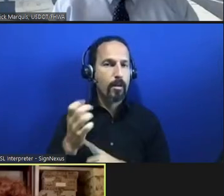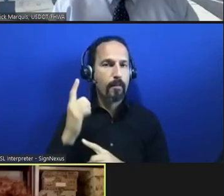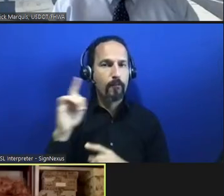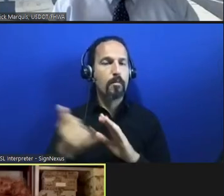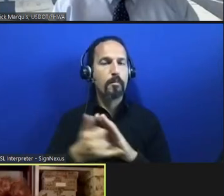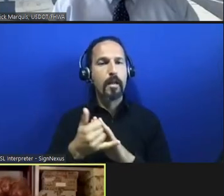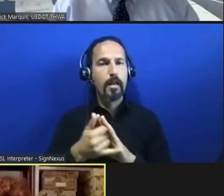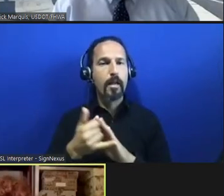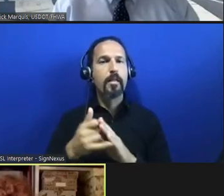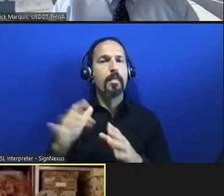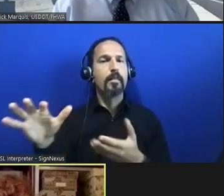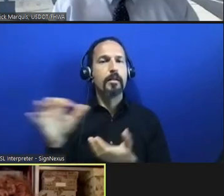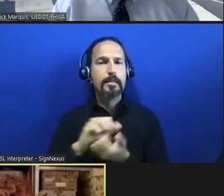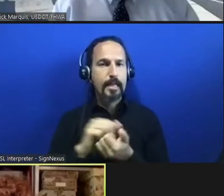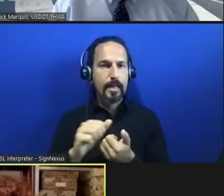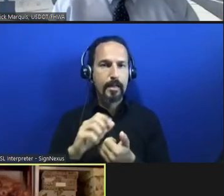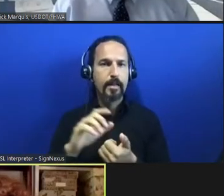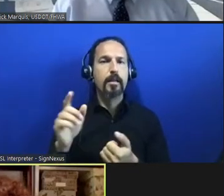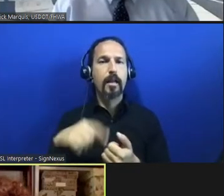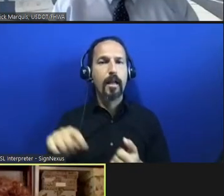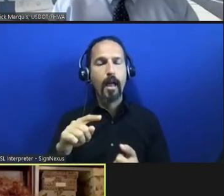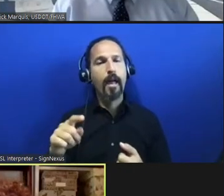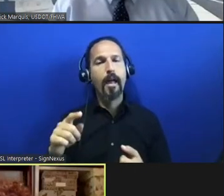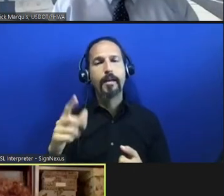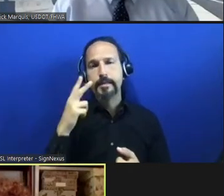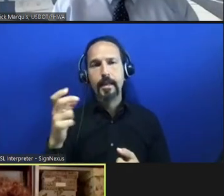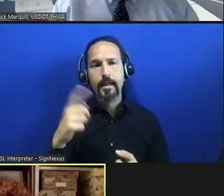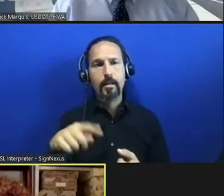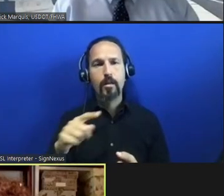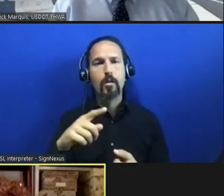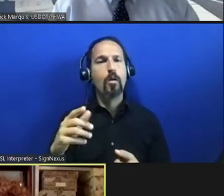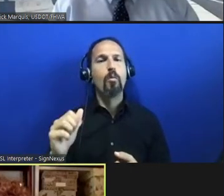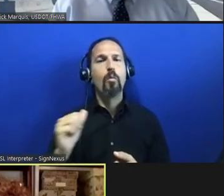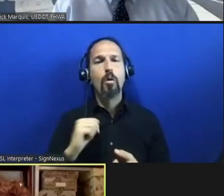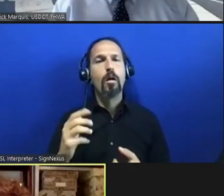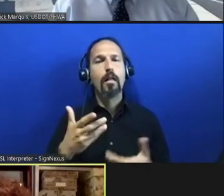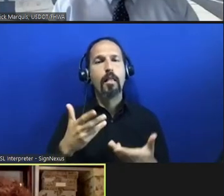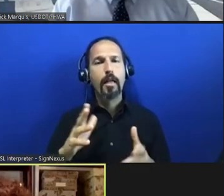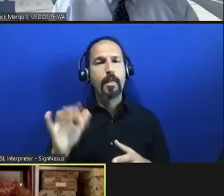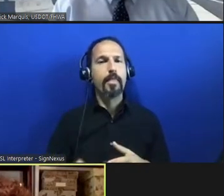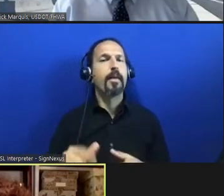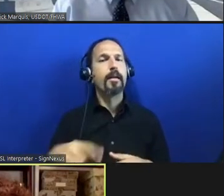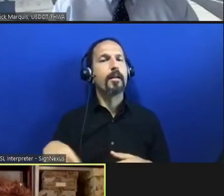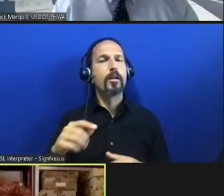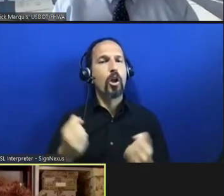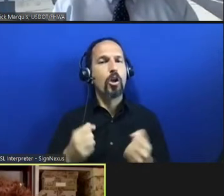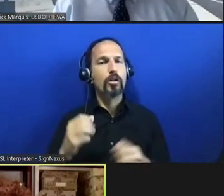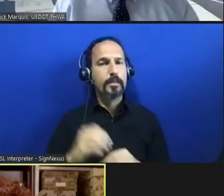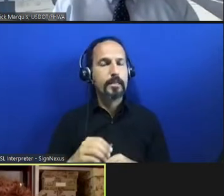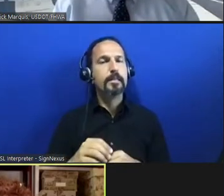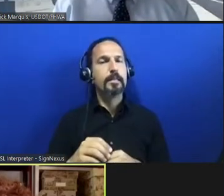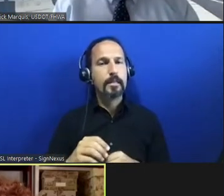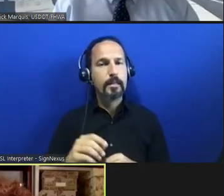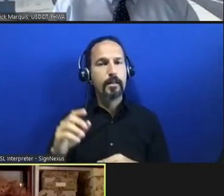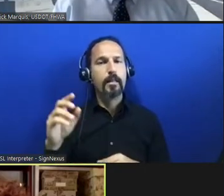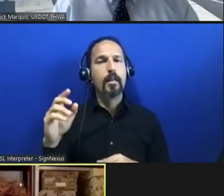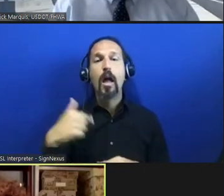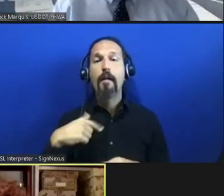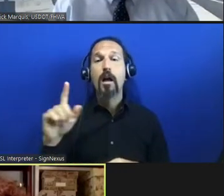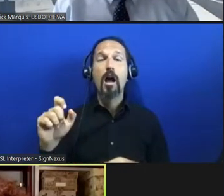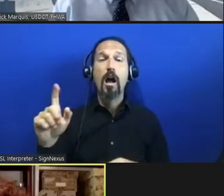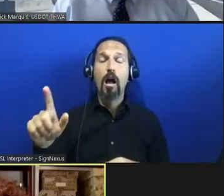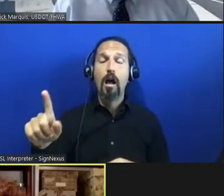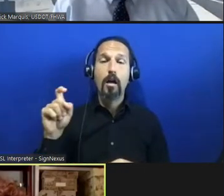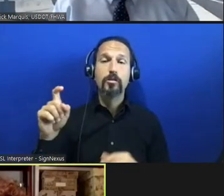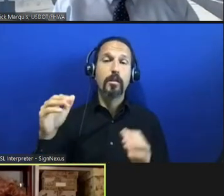which they are just spoiling nor the residents in it I doubt they would welcome a million cars a day in their neighborhoods as we have as it is we now have a hundred